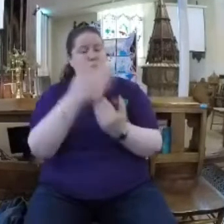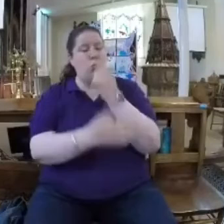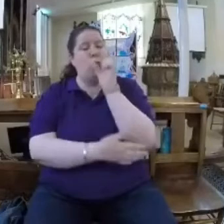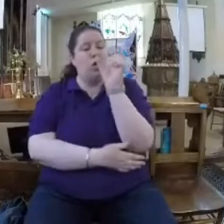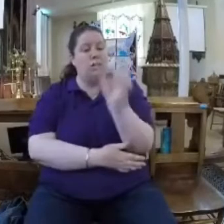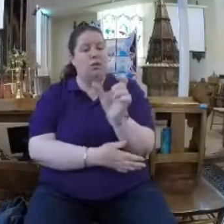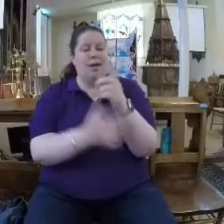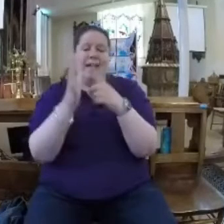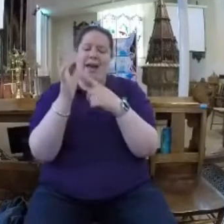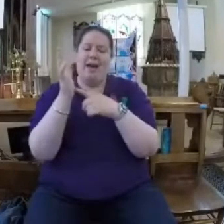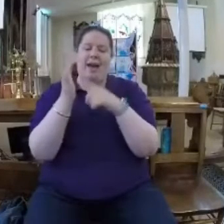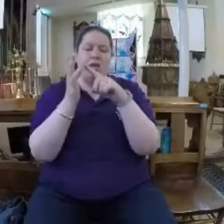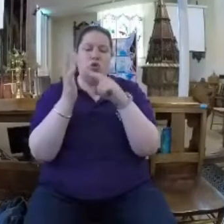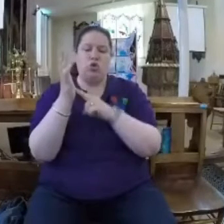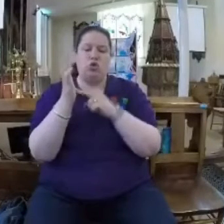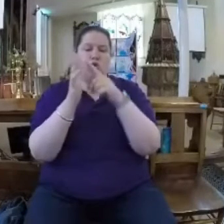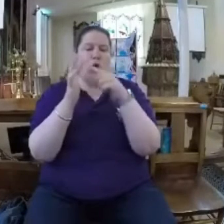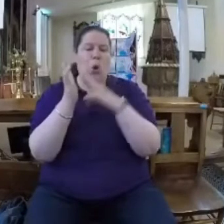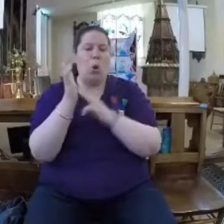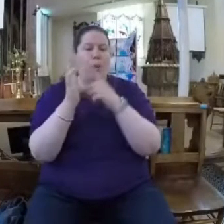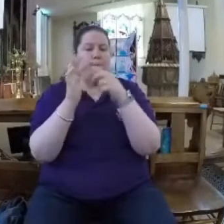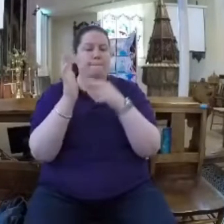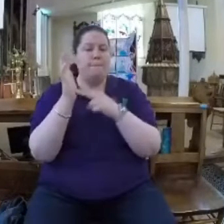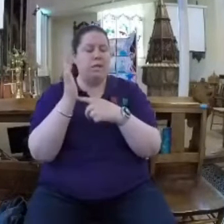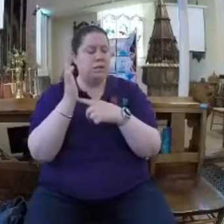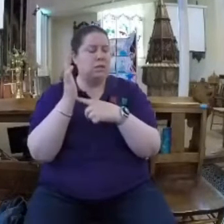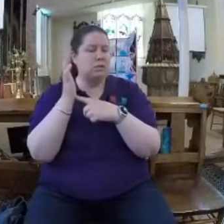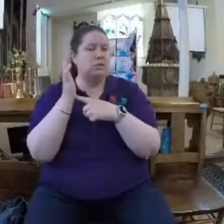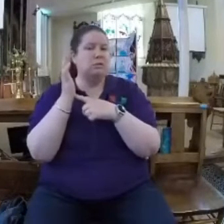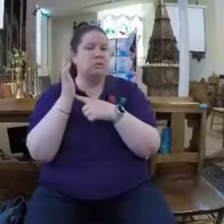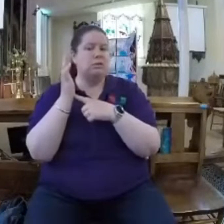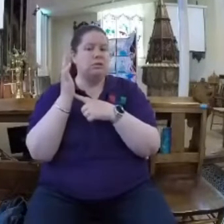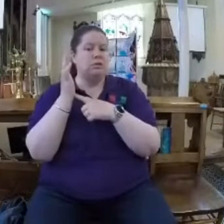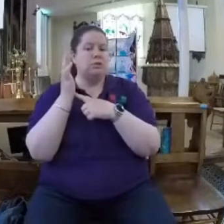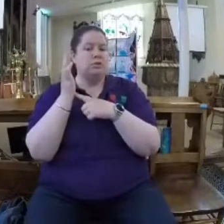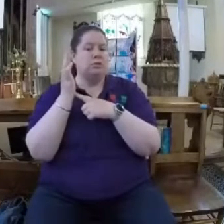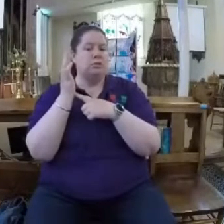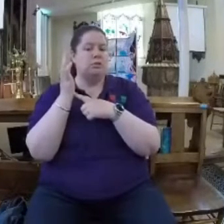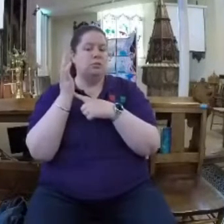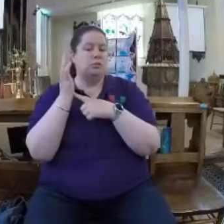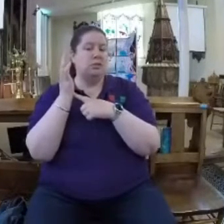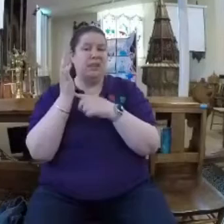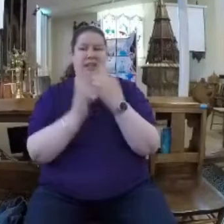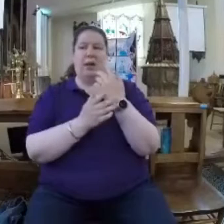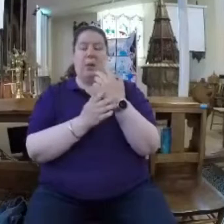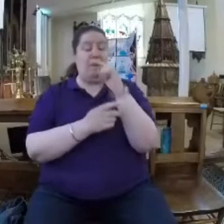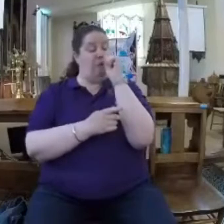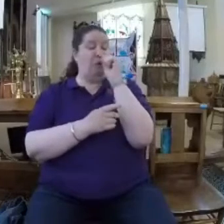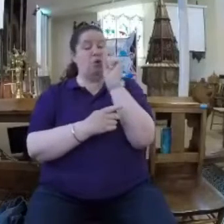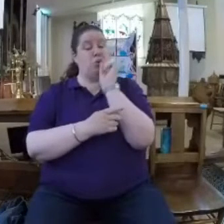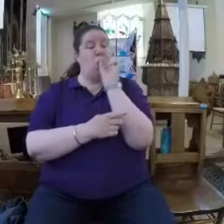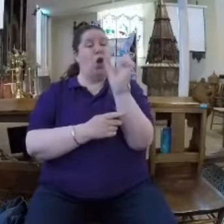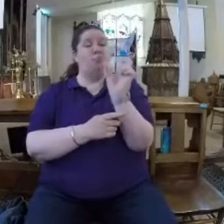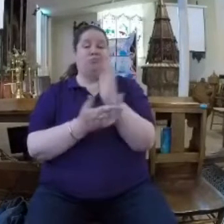is atonement. It might be a word that you know, a word that you've encountered before. And it sounds fancy, but actually, it's a really simple